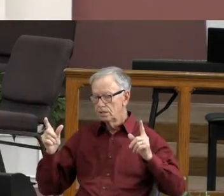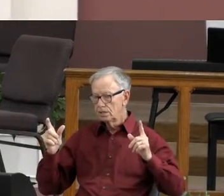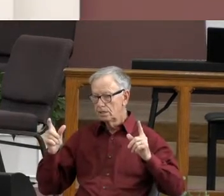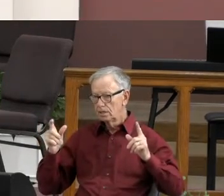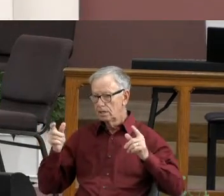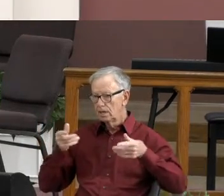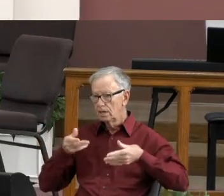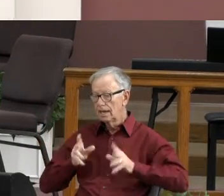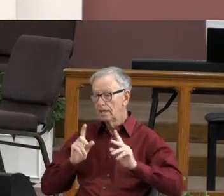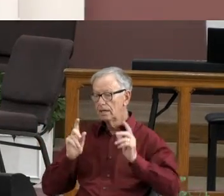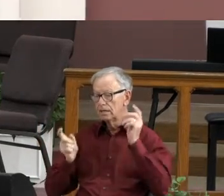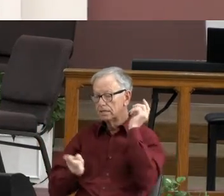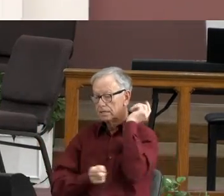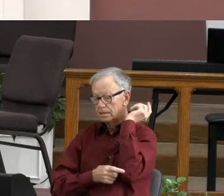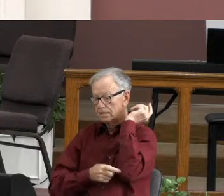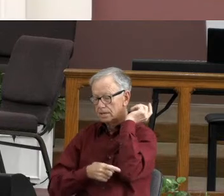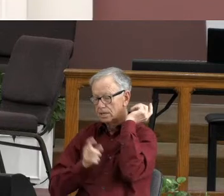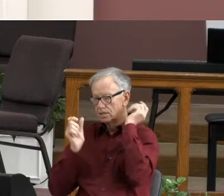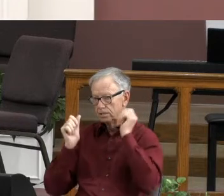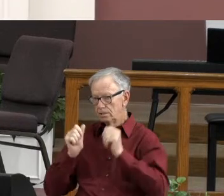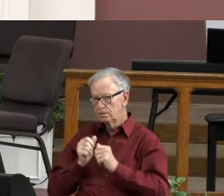and allow temptation